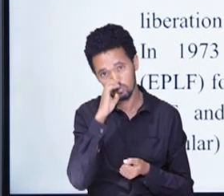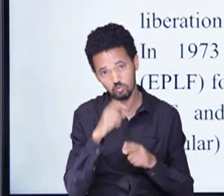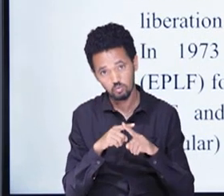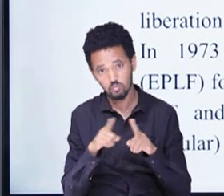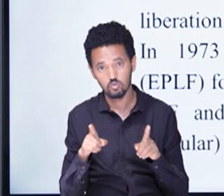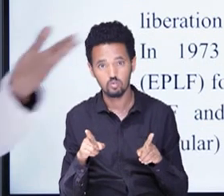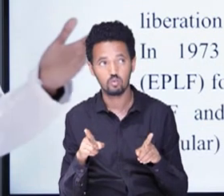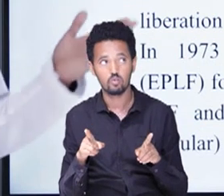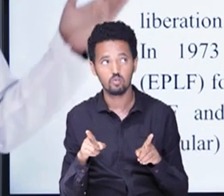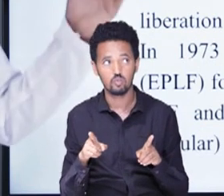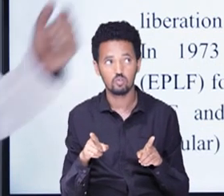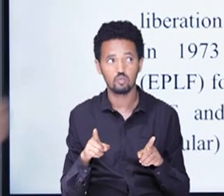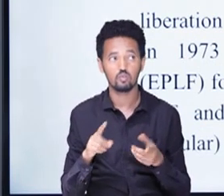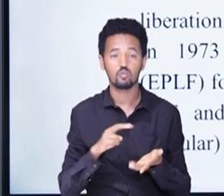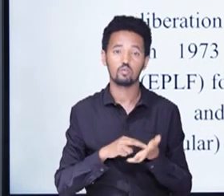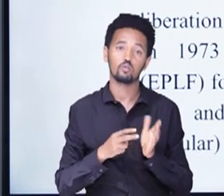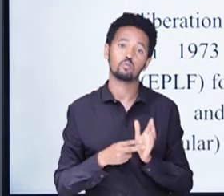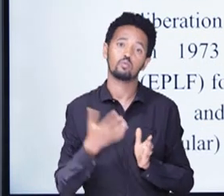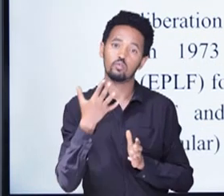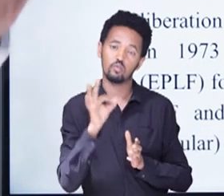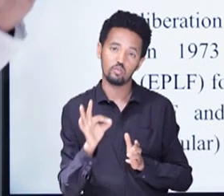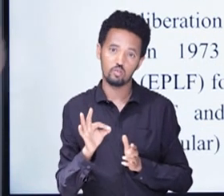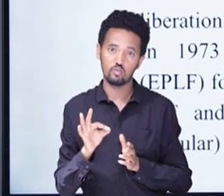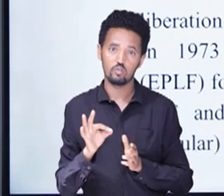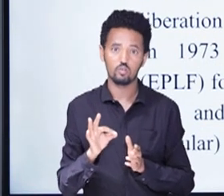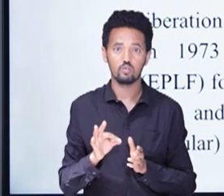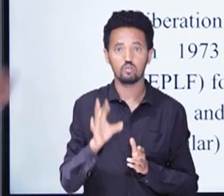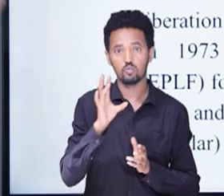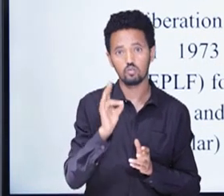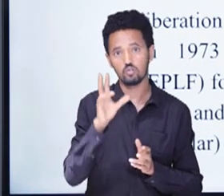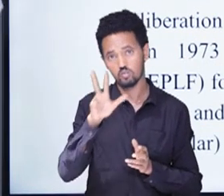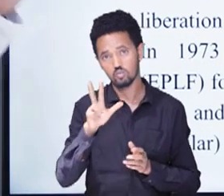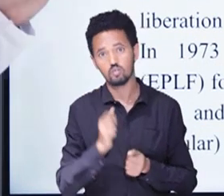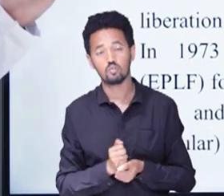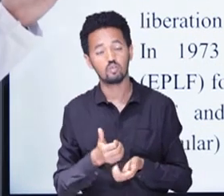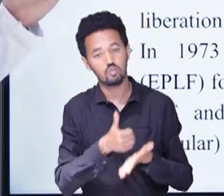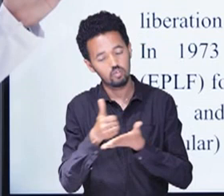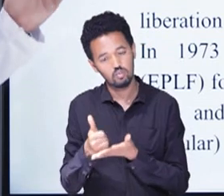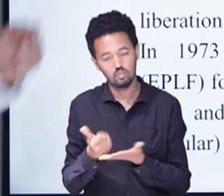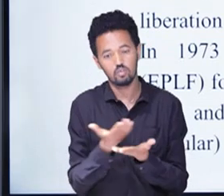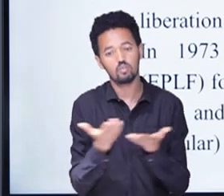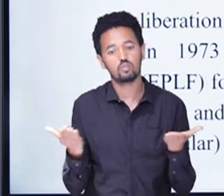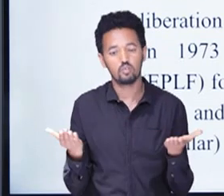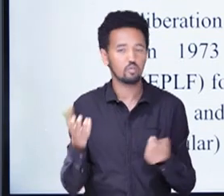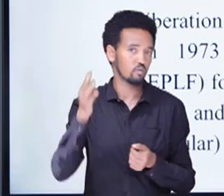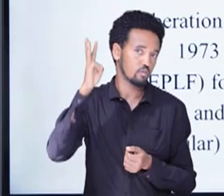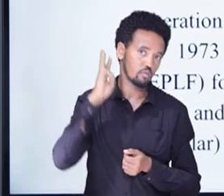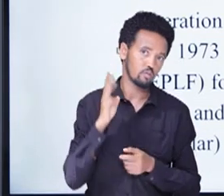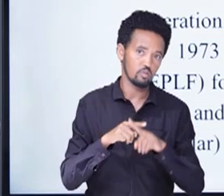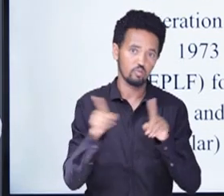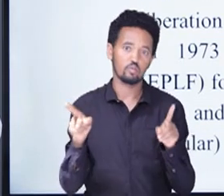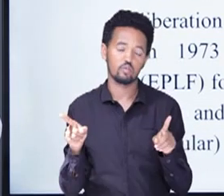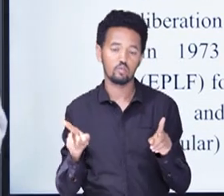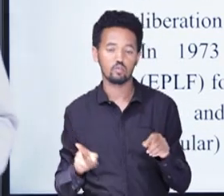But since 1970 to 1973 Eritrean case, there was different